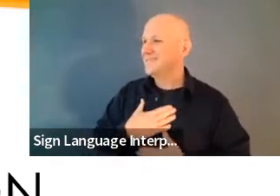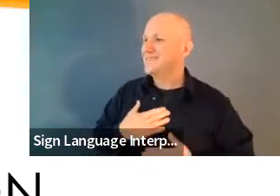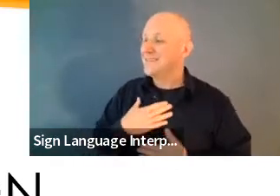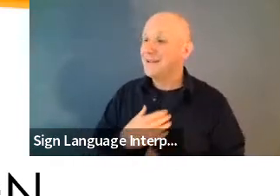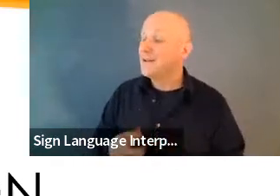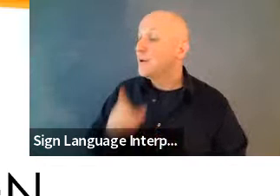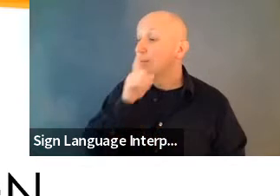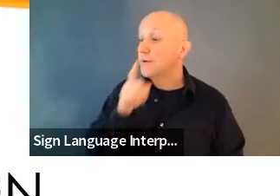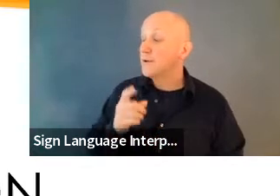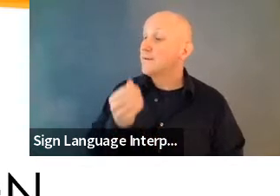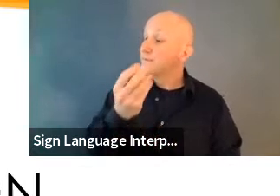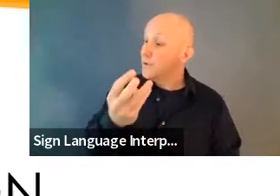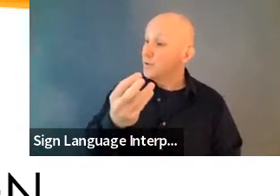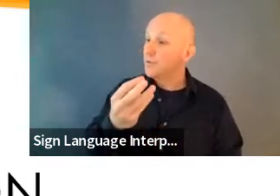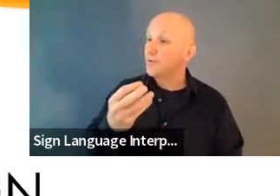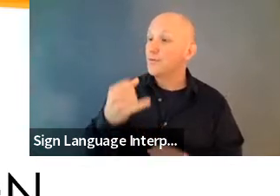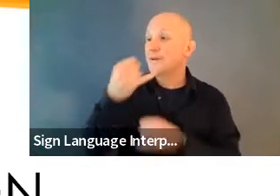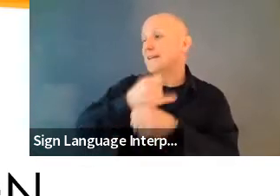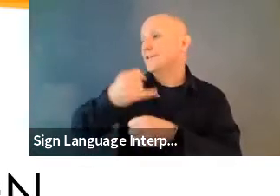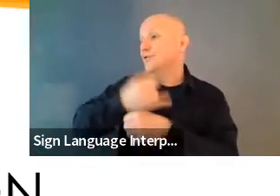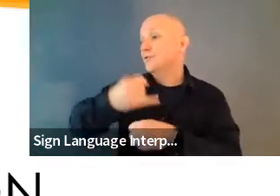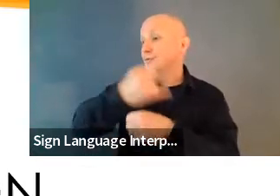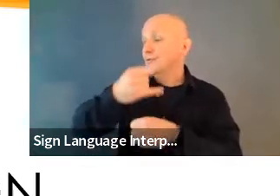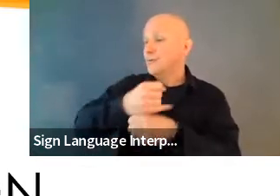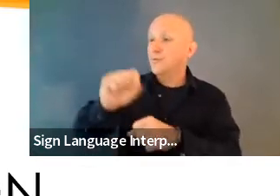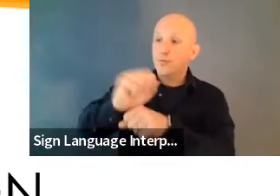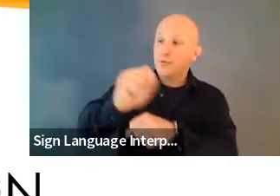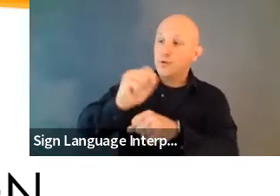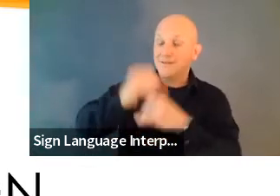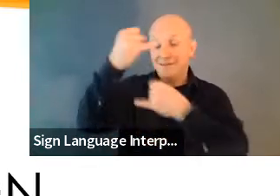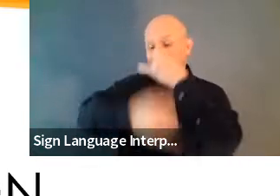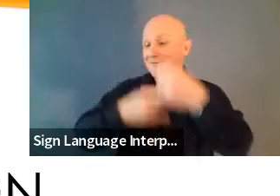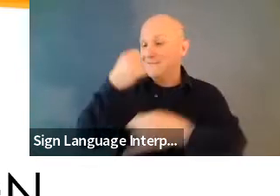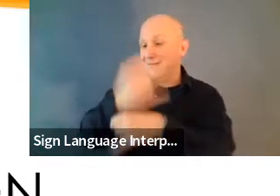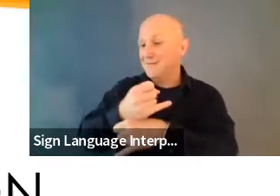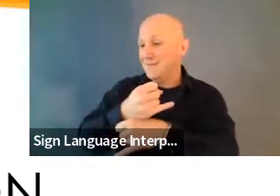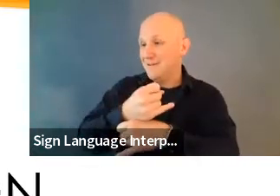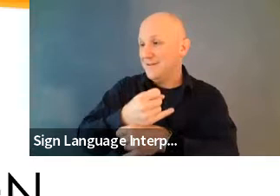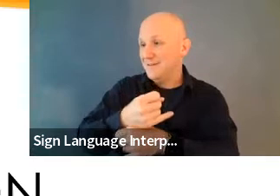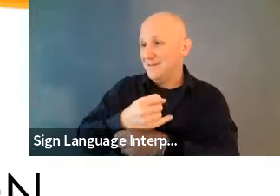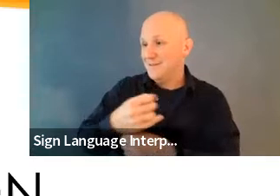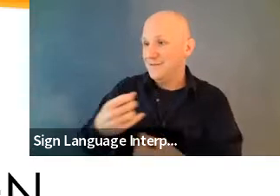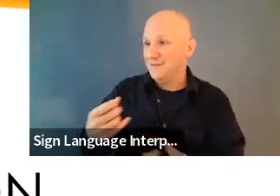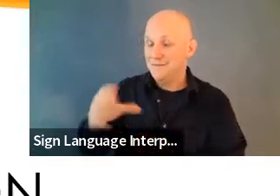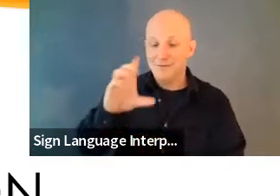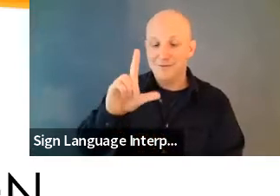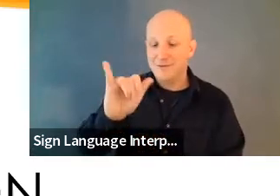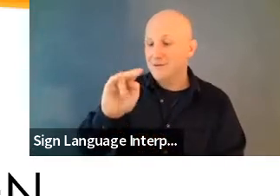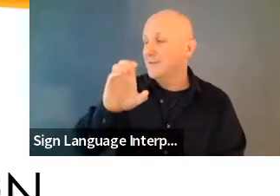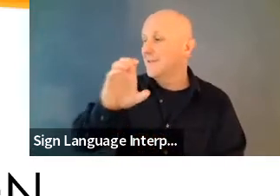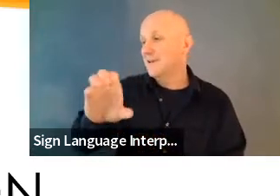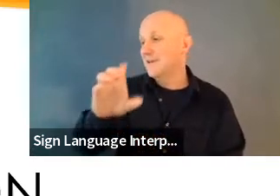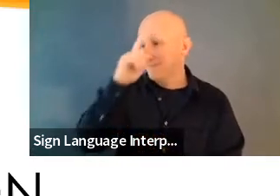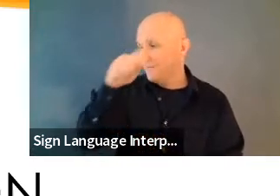of interns have worked at in the international clinic too as interns for the program here. So that's been a good